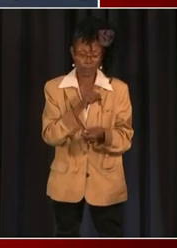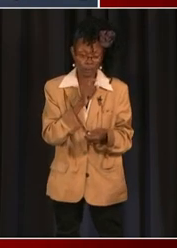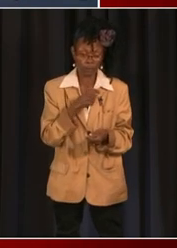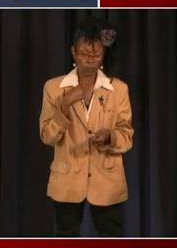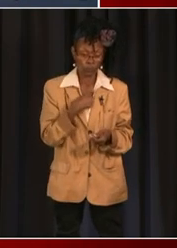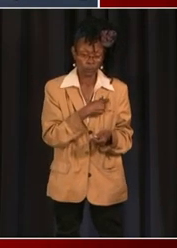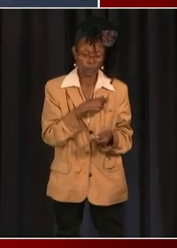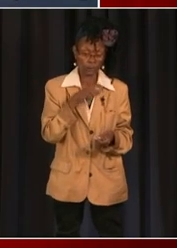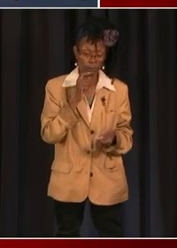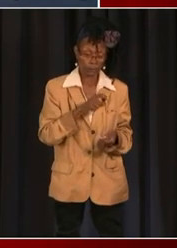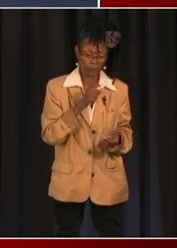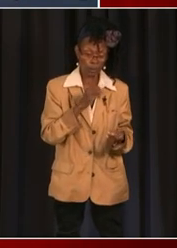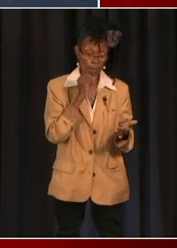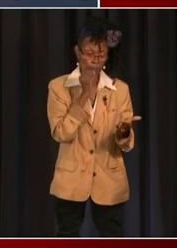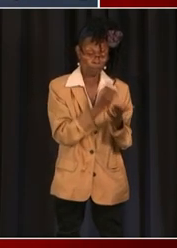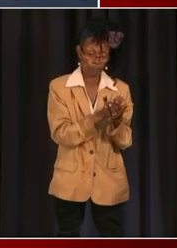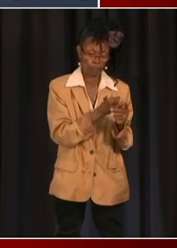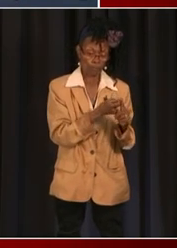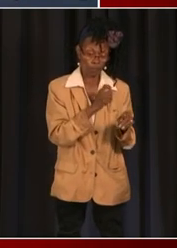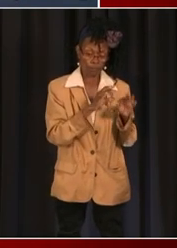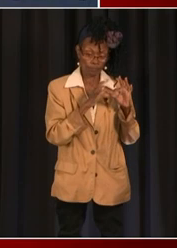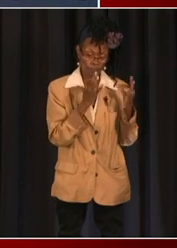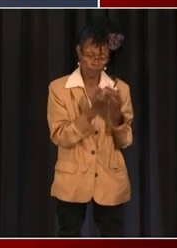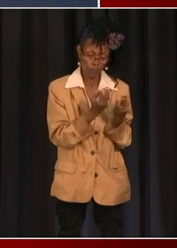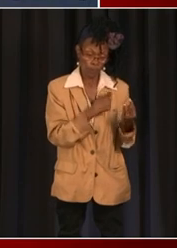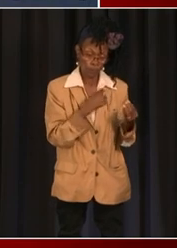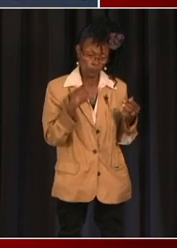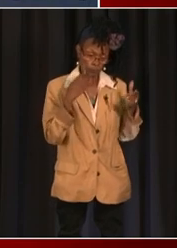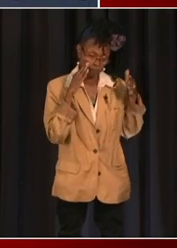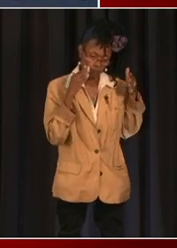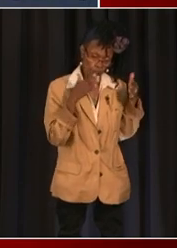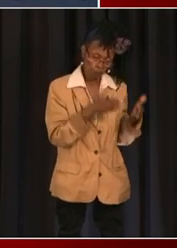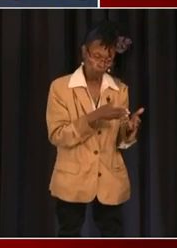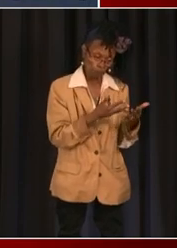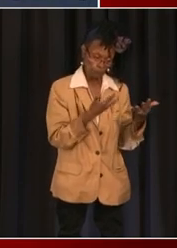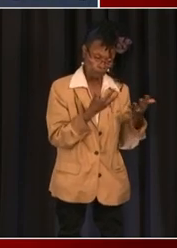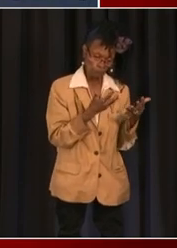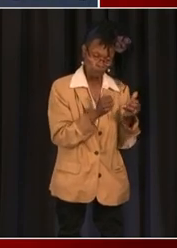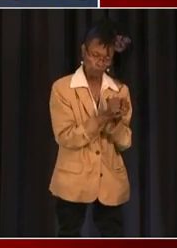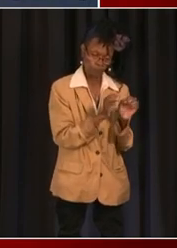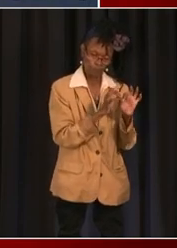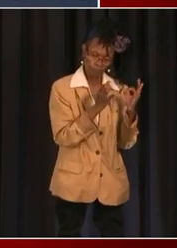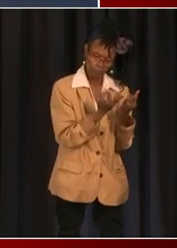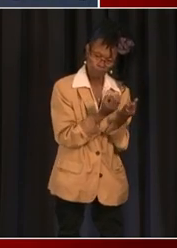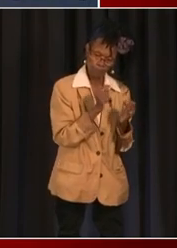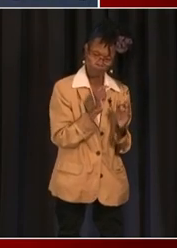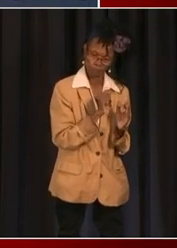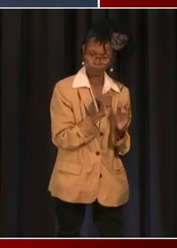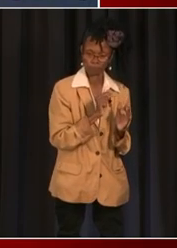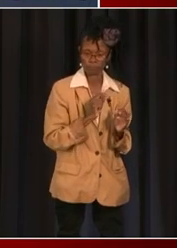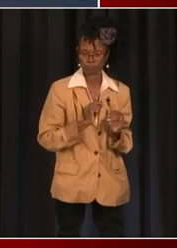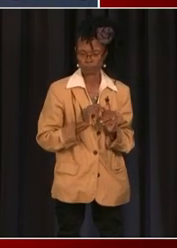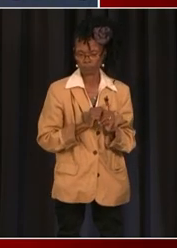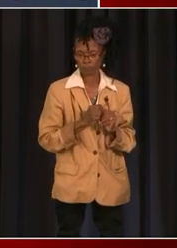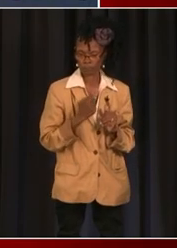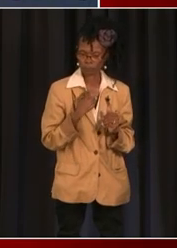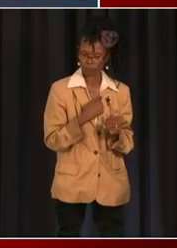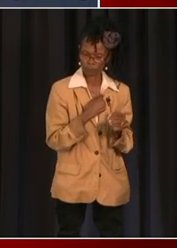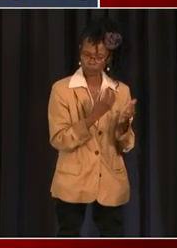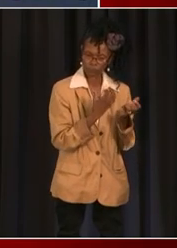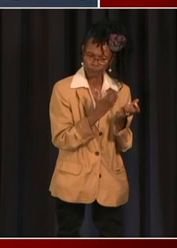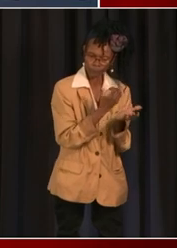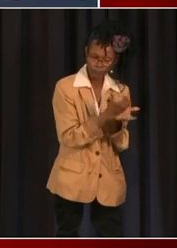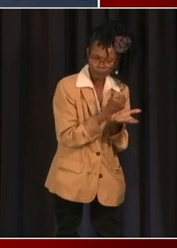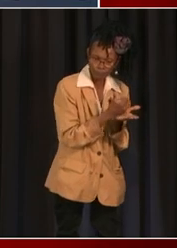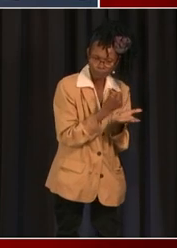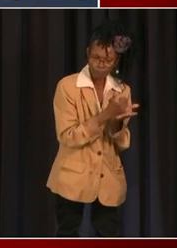And so the focus now is working directly with DCPS and other individuals who are using our centralized program to gain consent